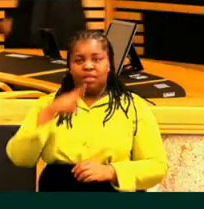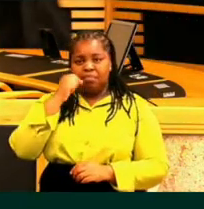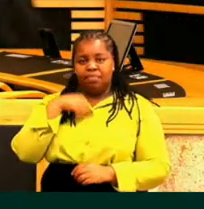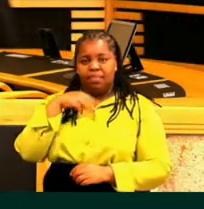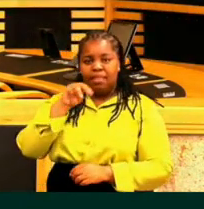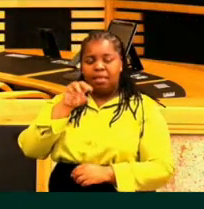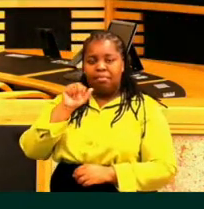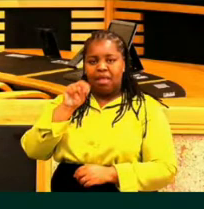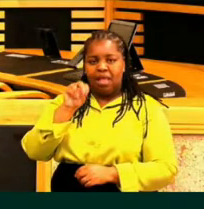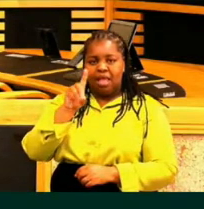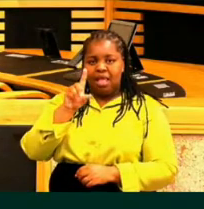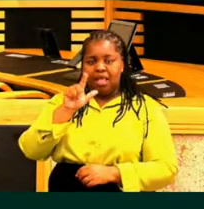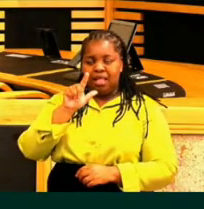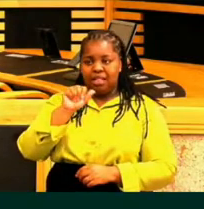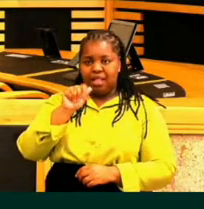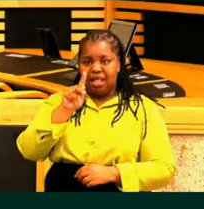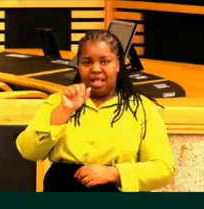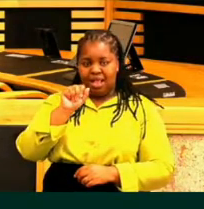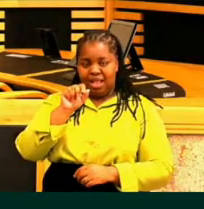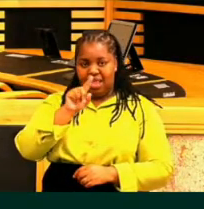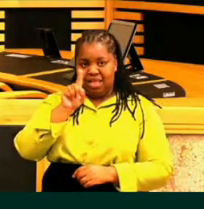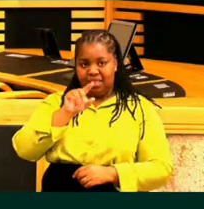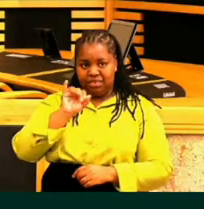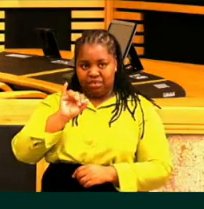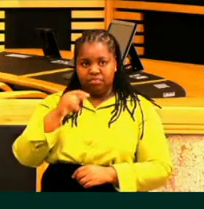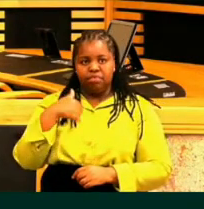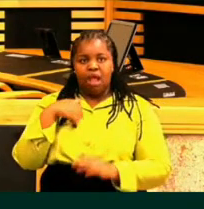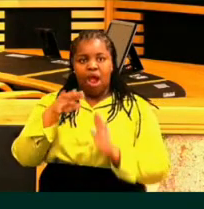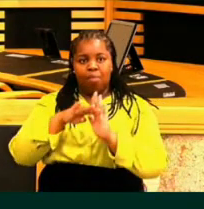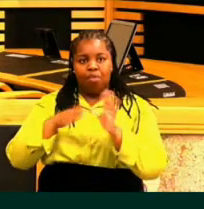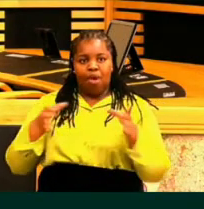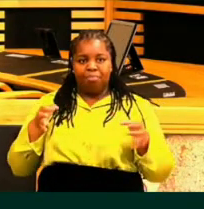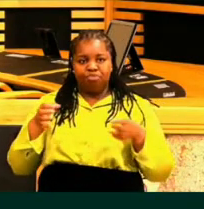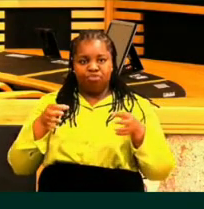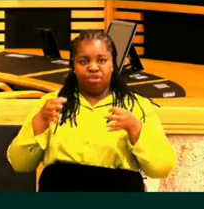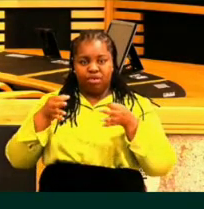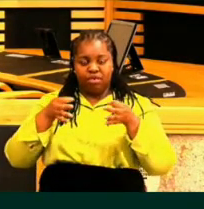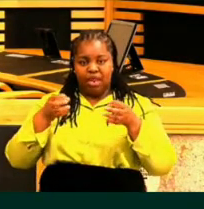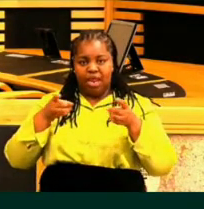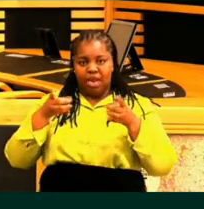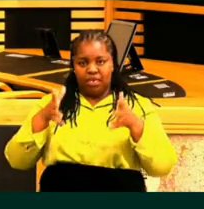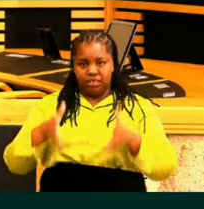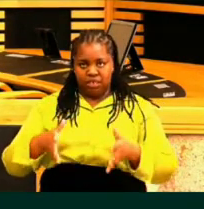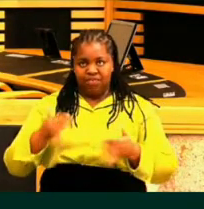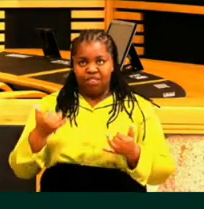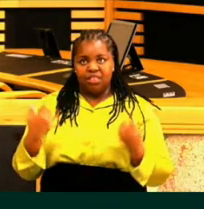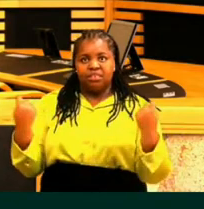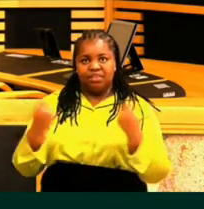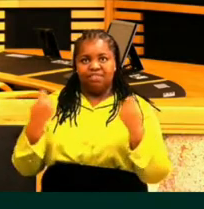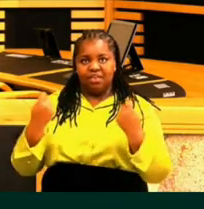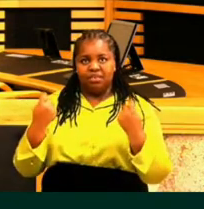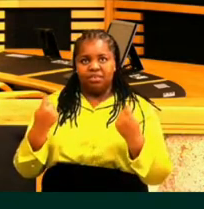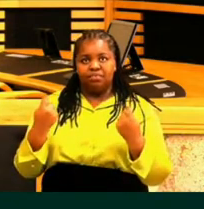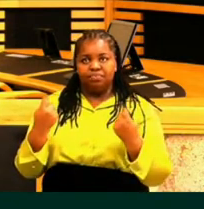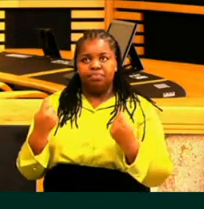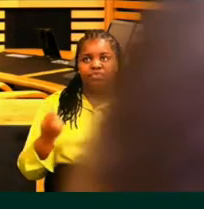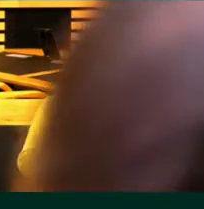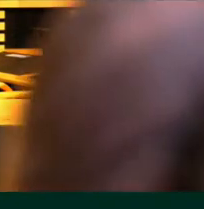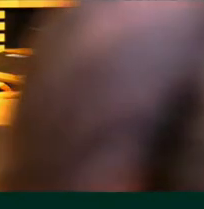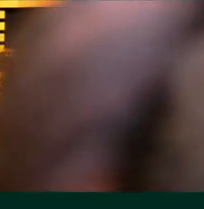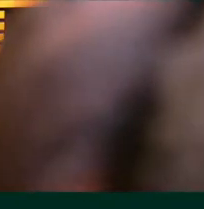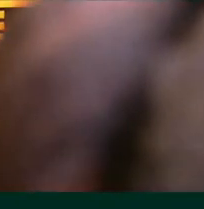the program director for this first segment of this event on behalf of the Eastern Cape